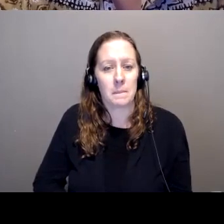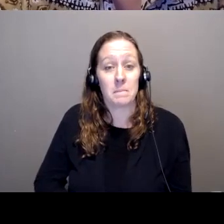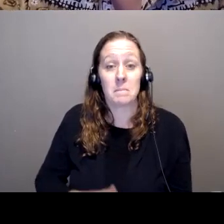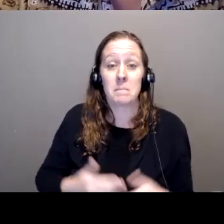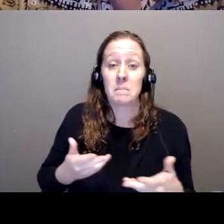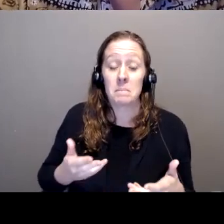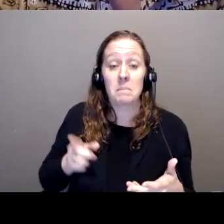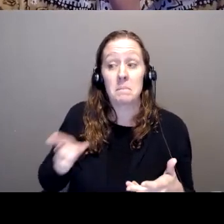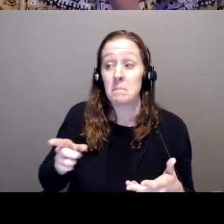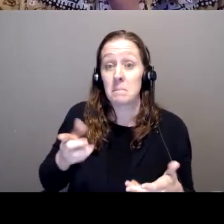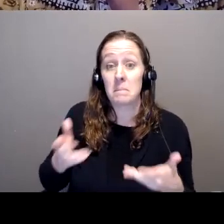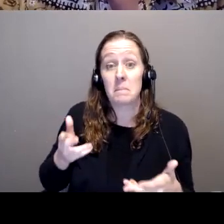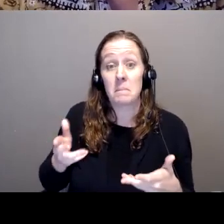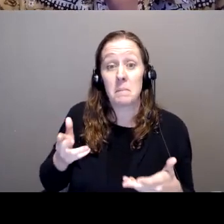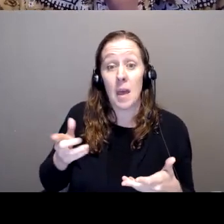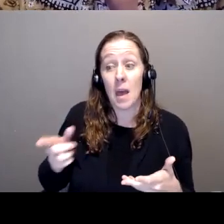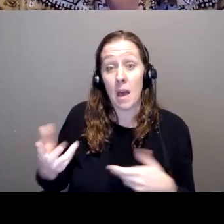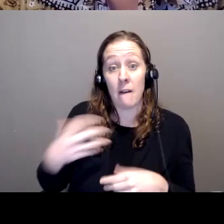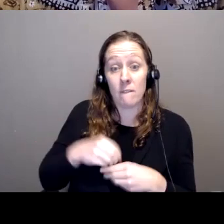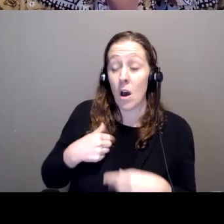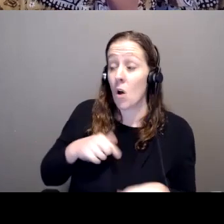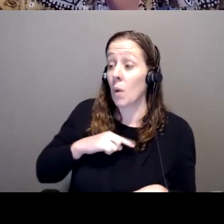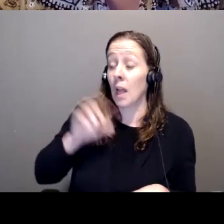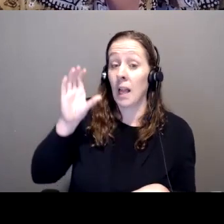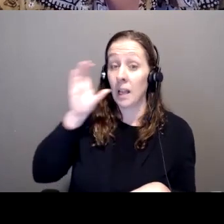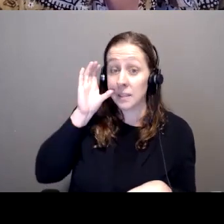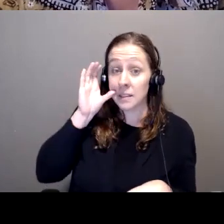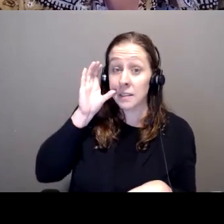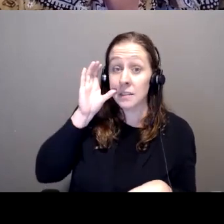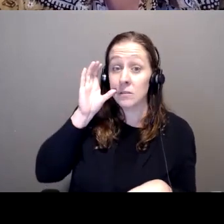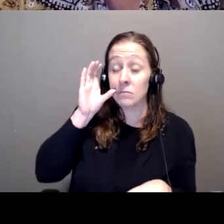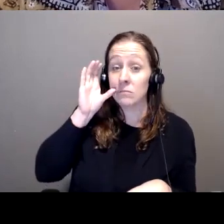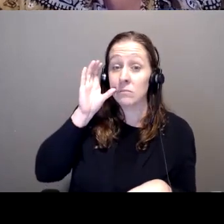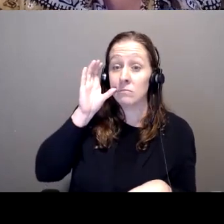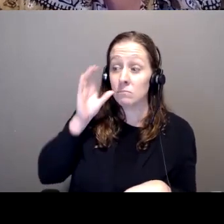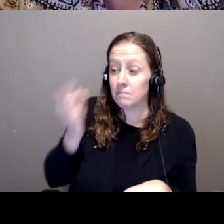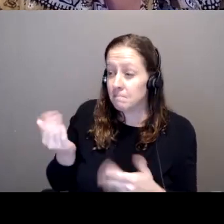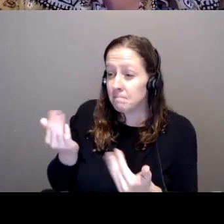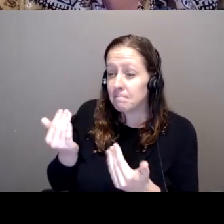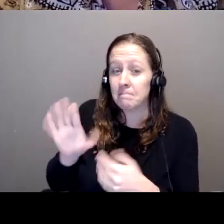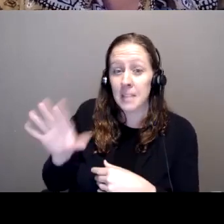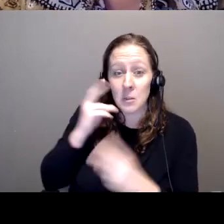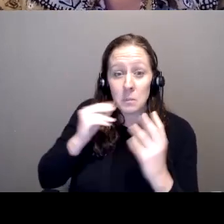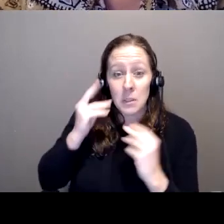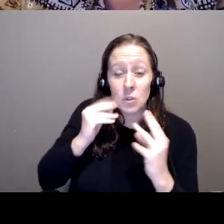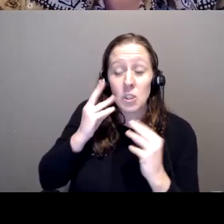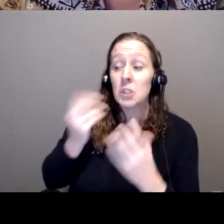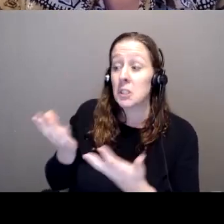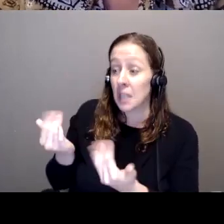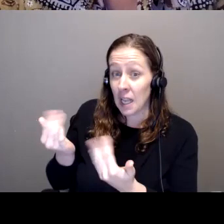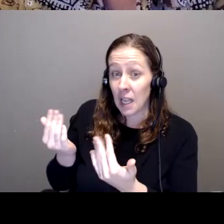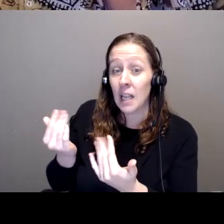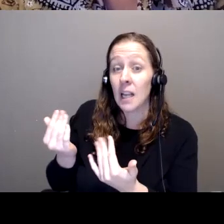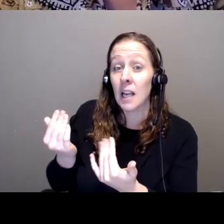participating, and we are listening to them and listening to what they are going through, and then